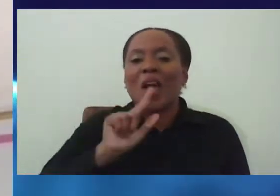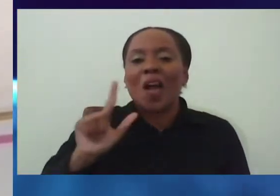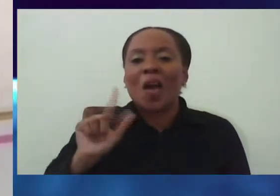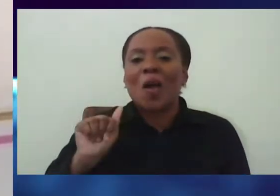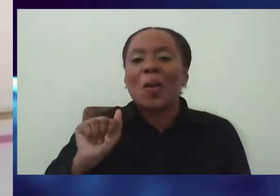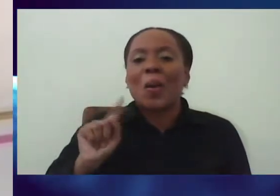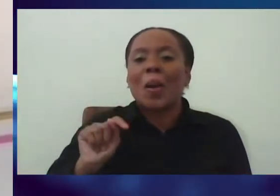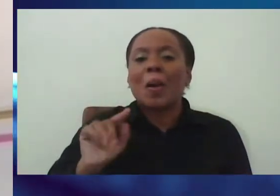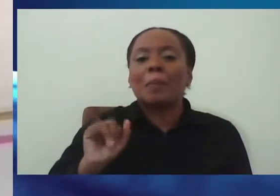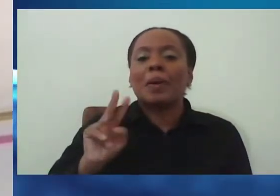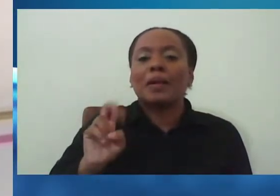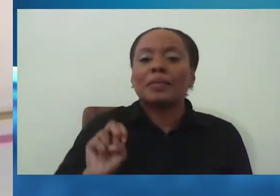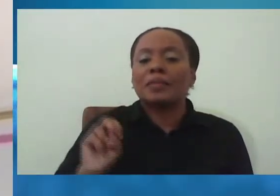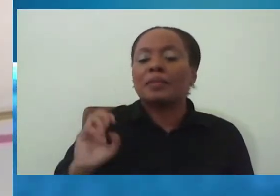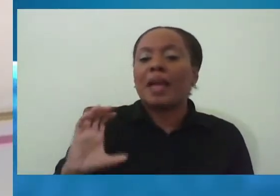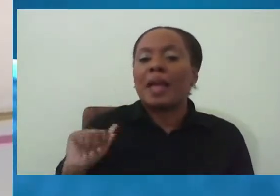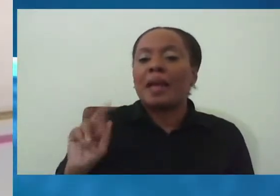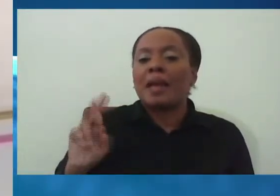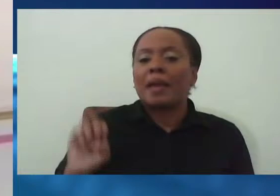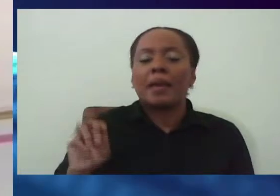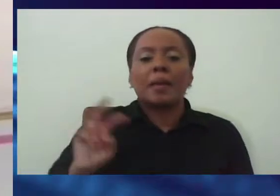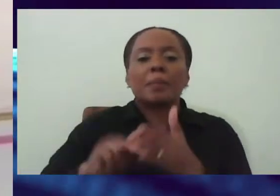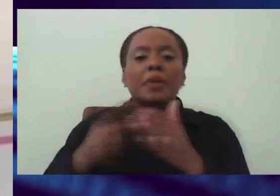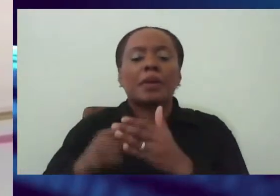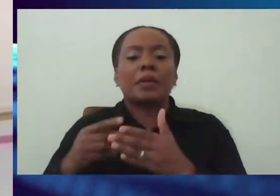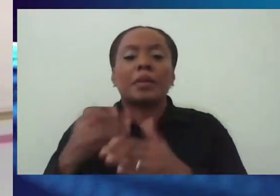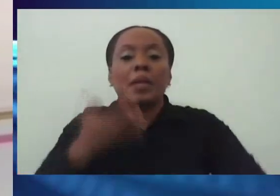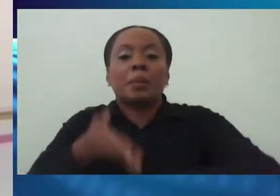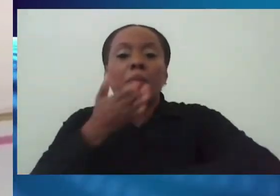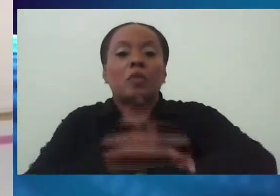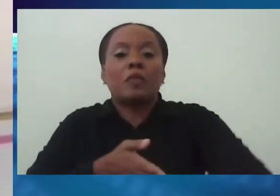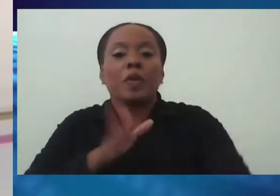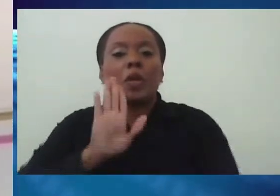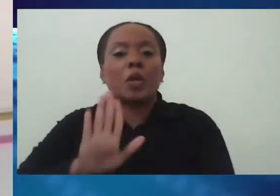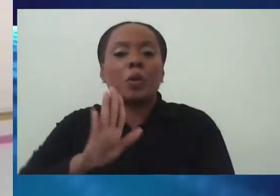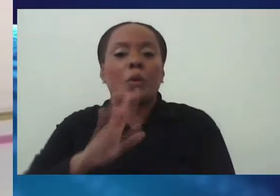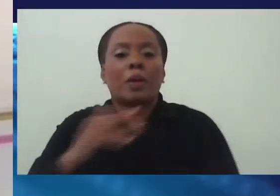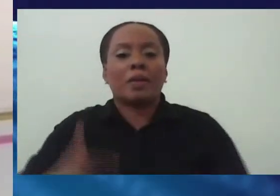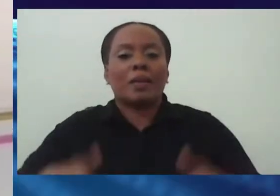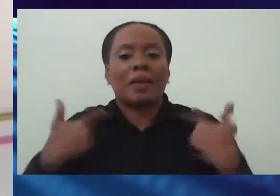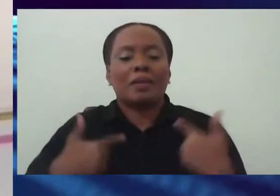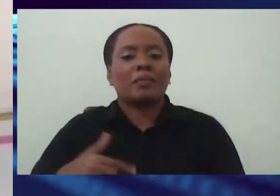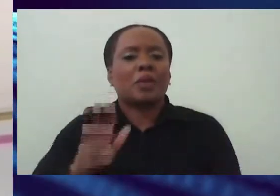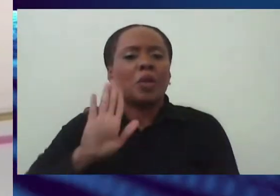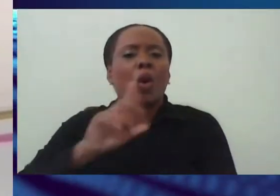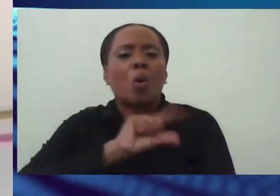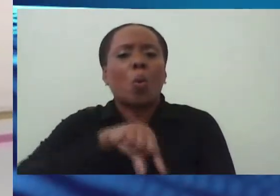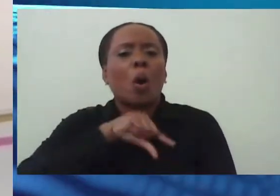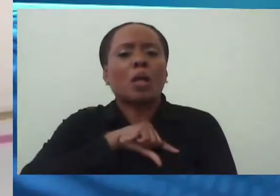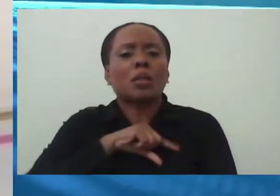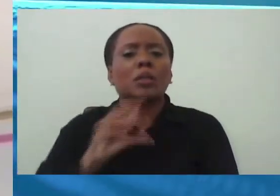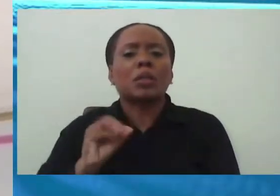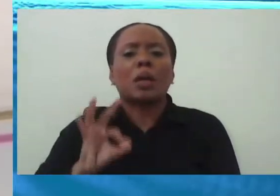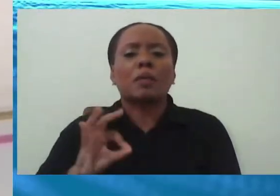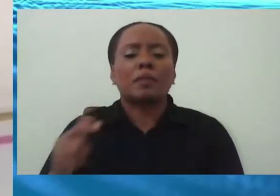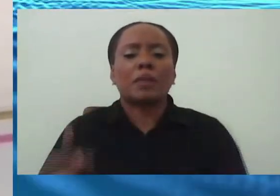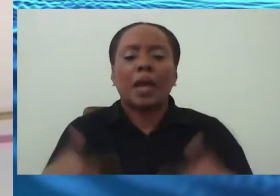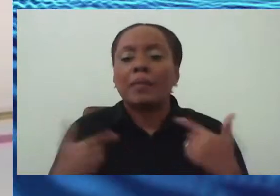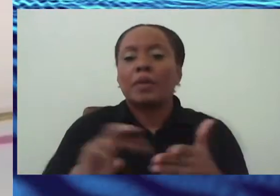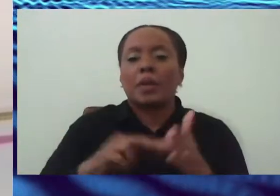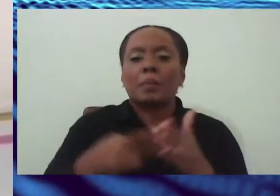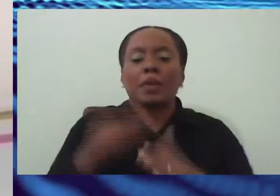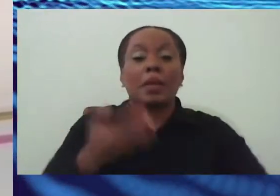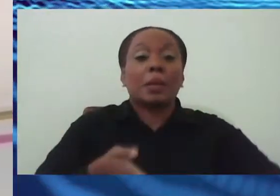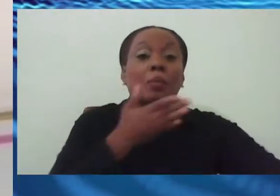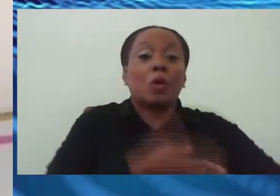with improving your quality of life. And it's about improving the quality of life of patients and their relatives.